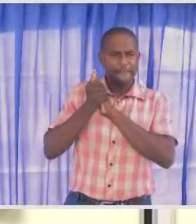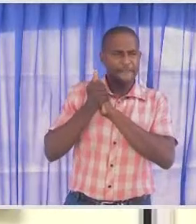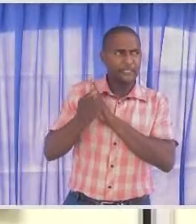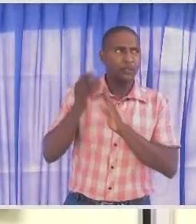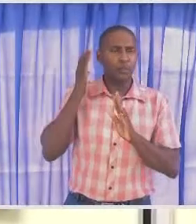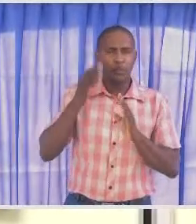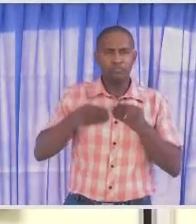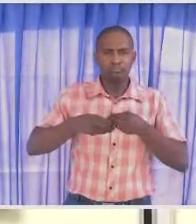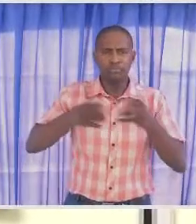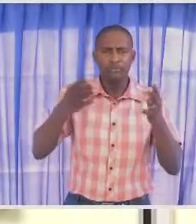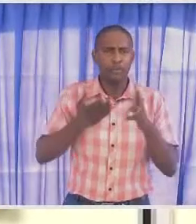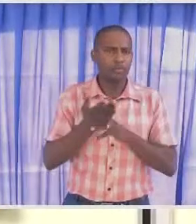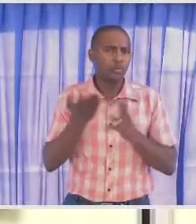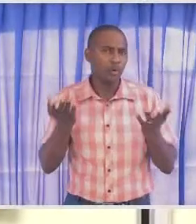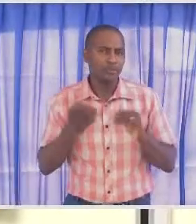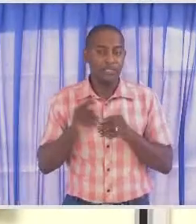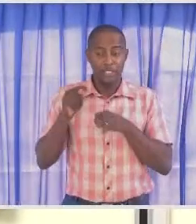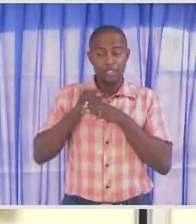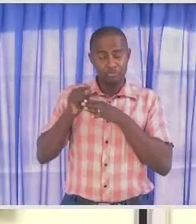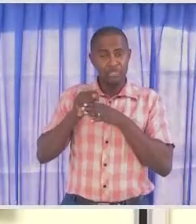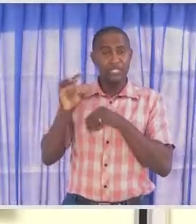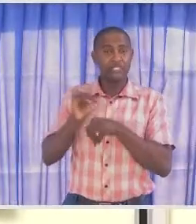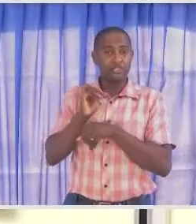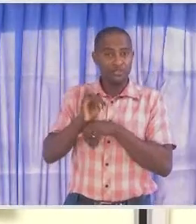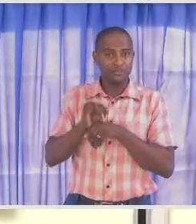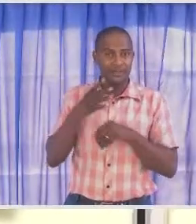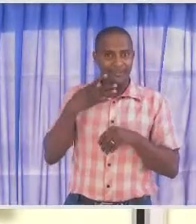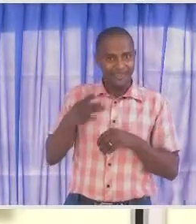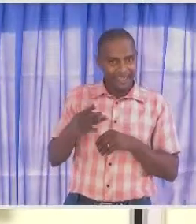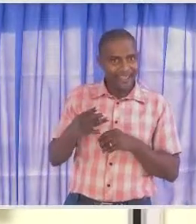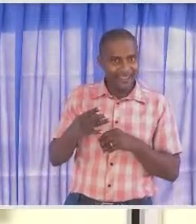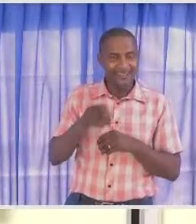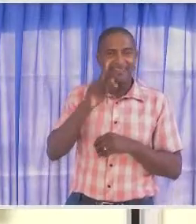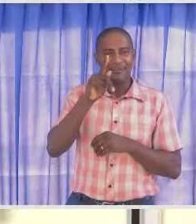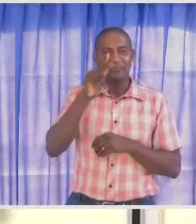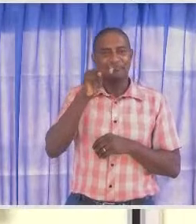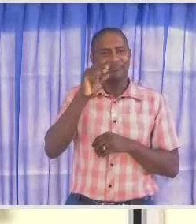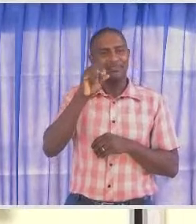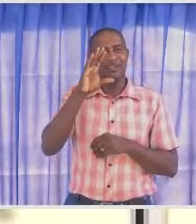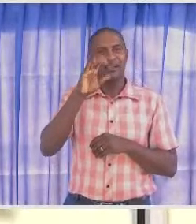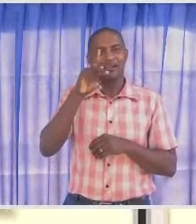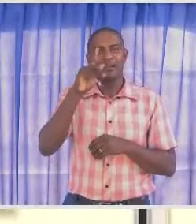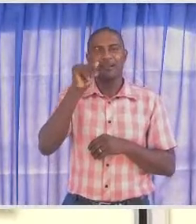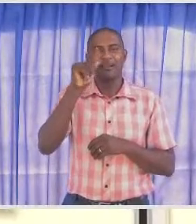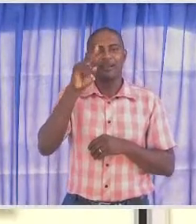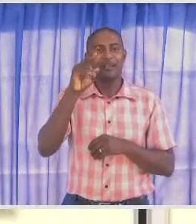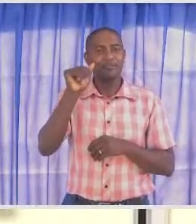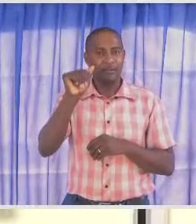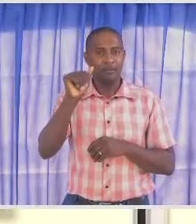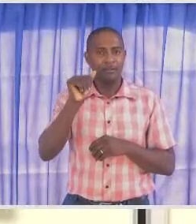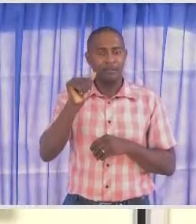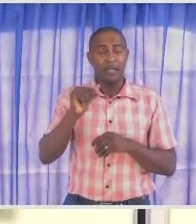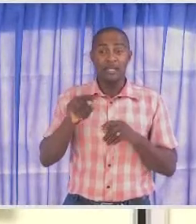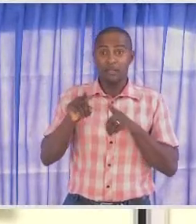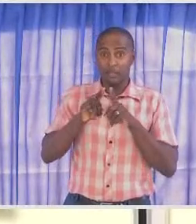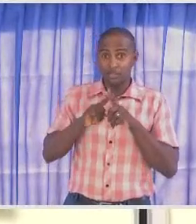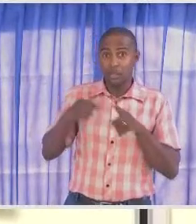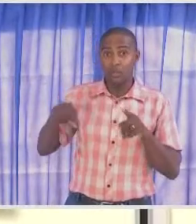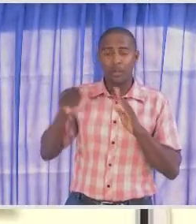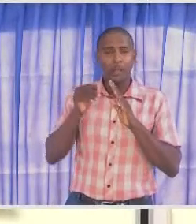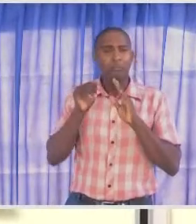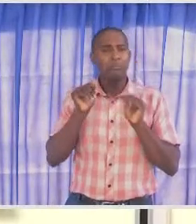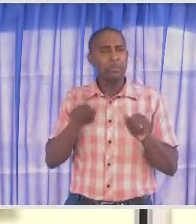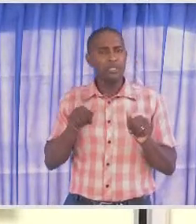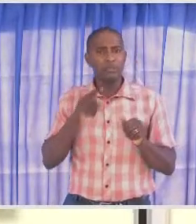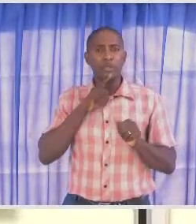delivered through training institutions like Knockalva. And as such, our ability to ensure that